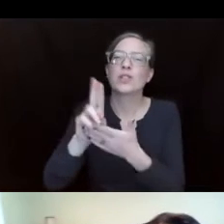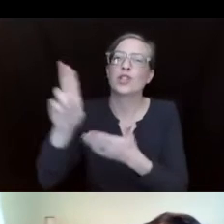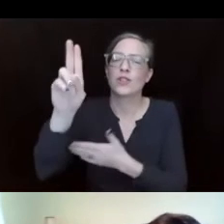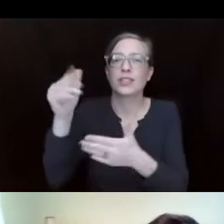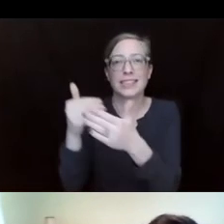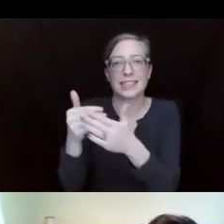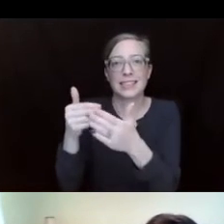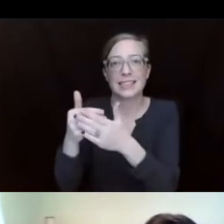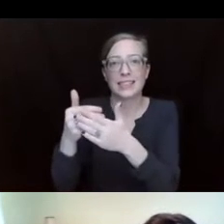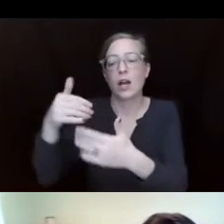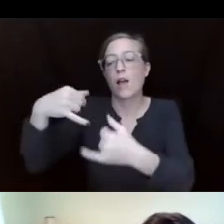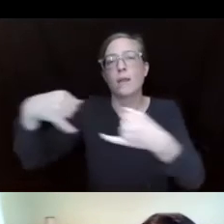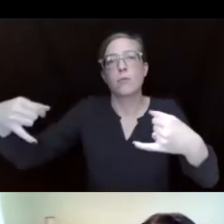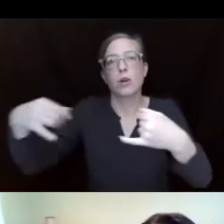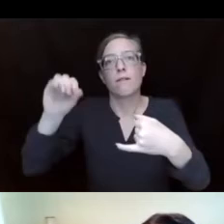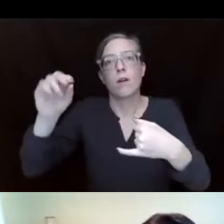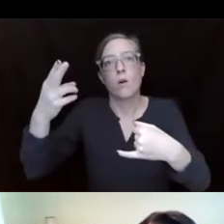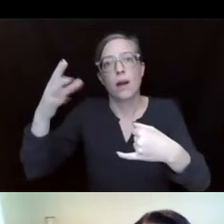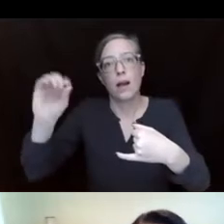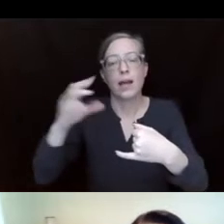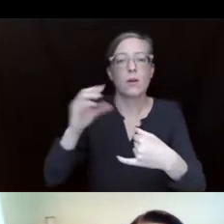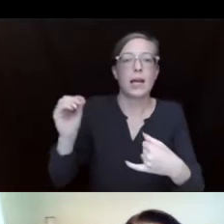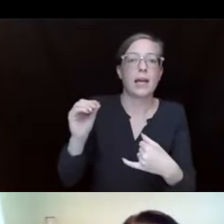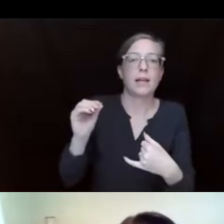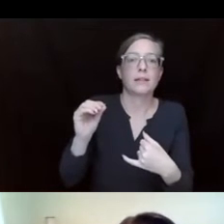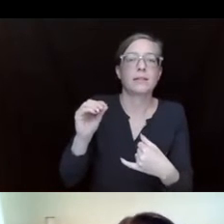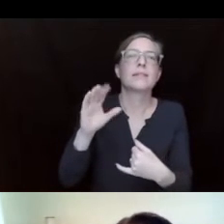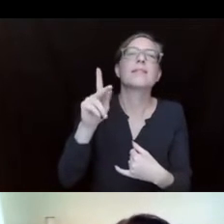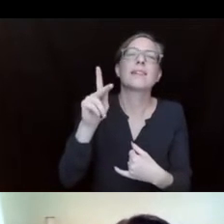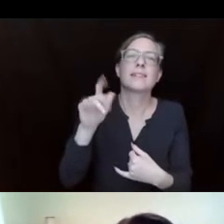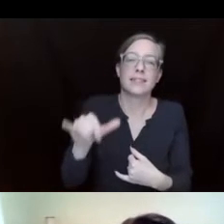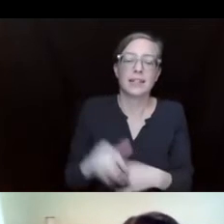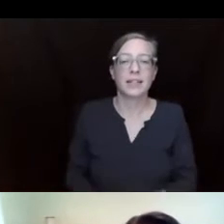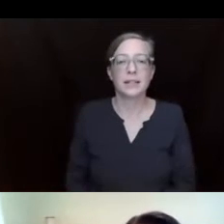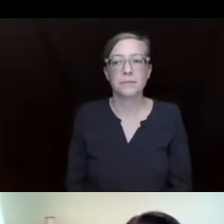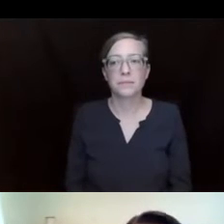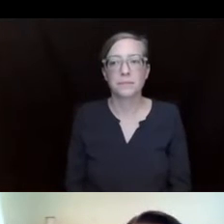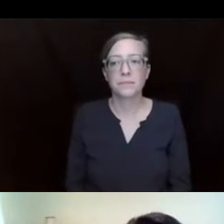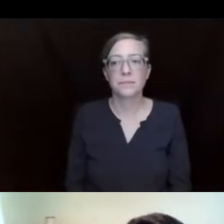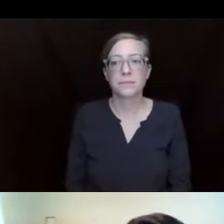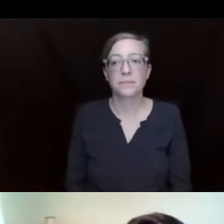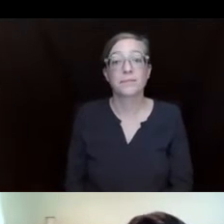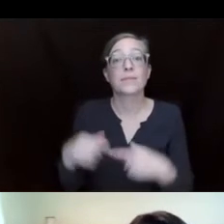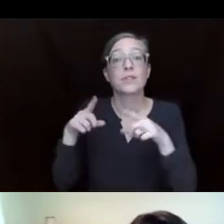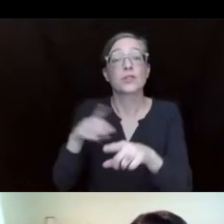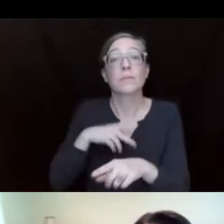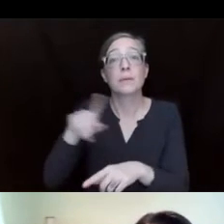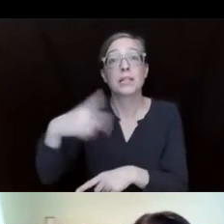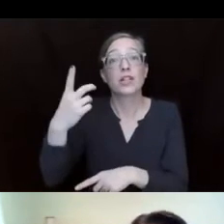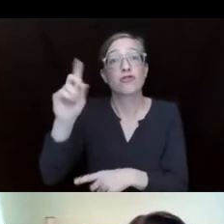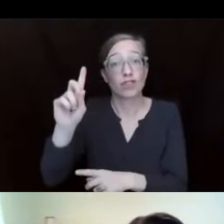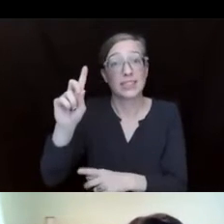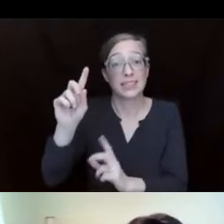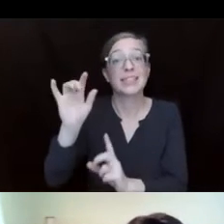area. And after that, in my PhD, that's where actually when I became interested in microfluidics. I